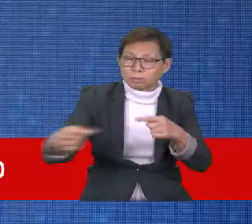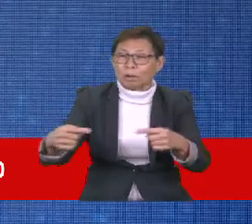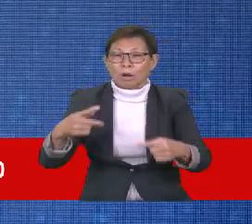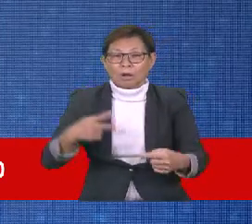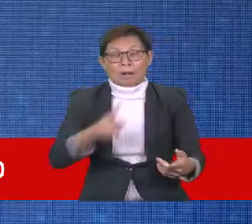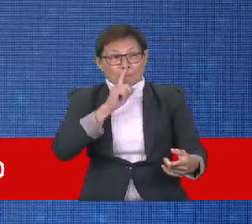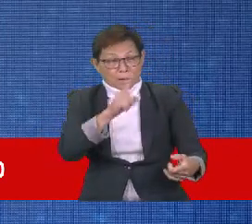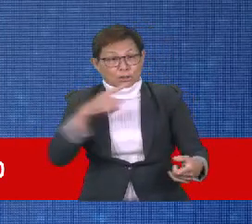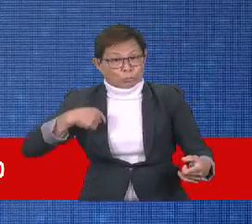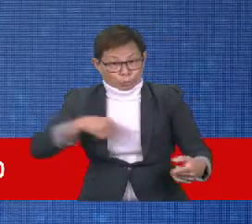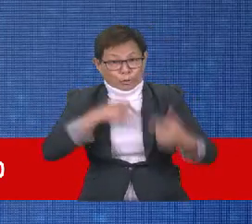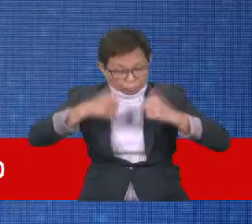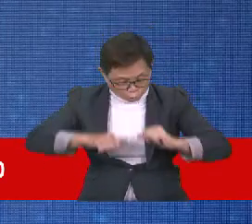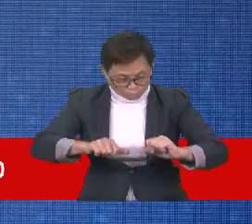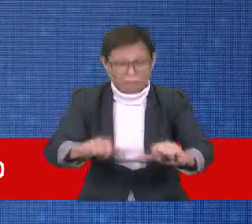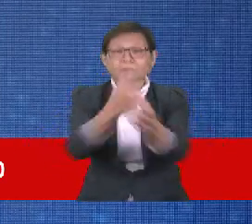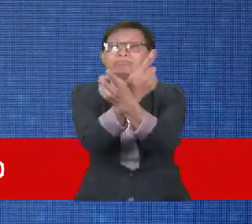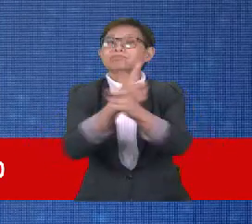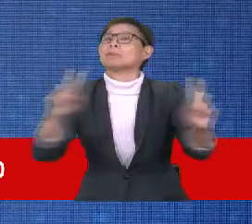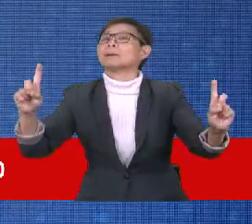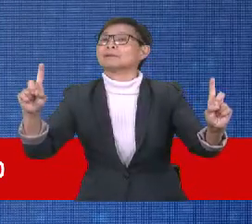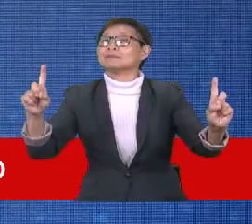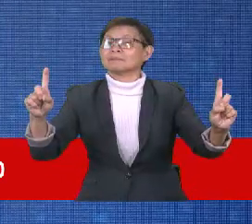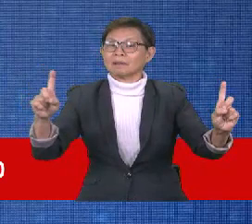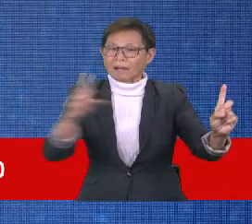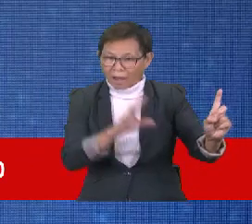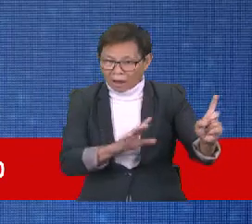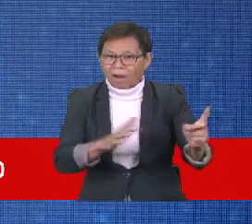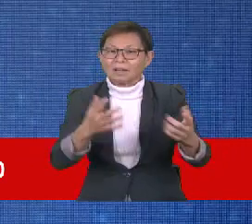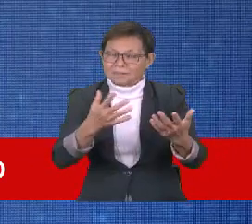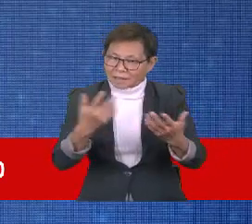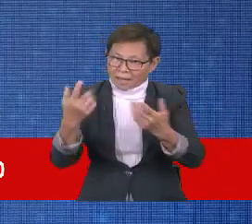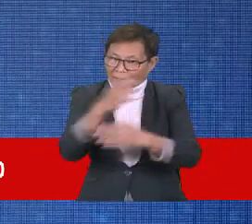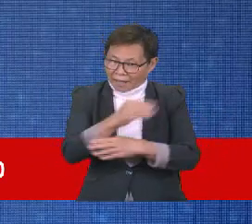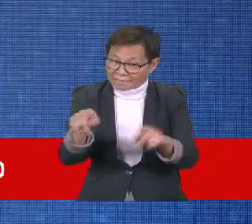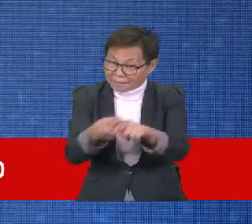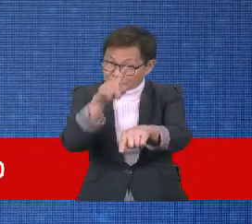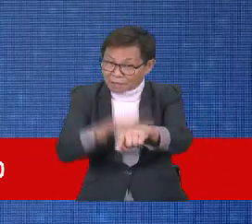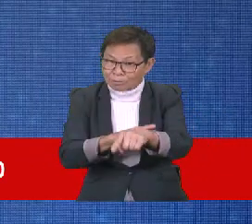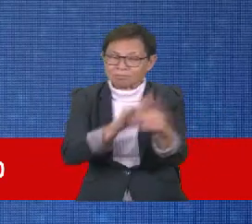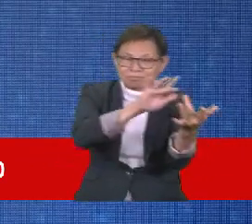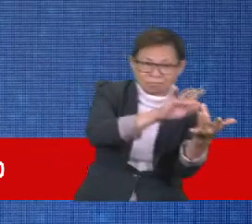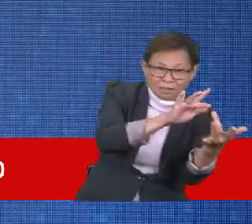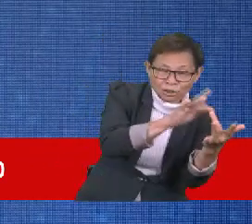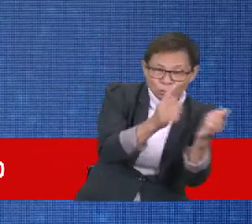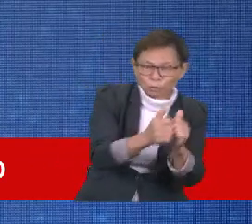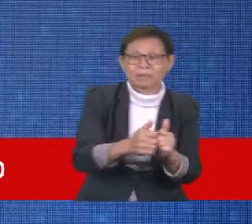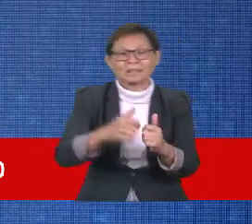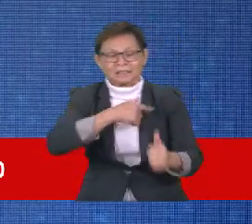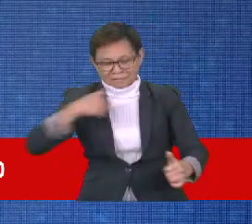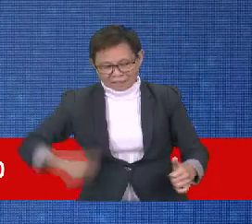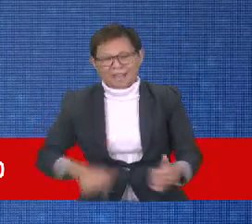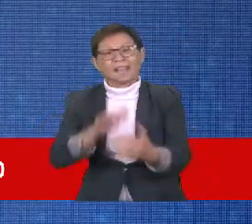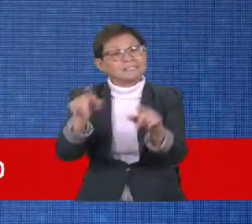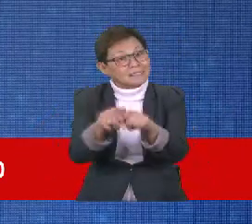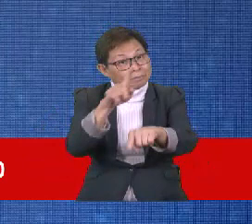remain fiercely independent whilst engaging well with China and the United